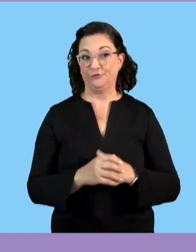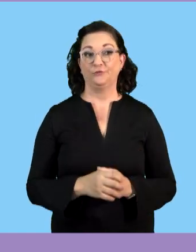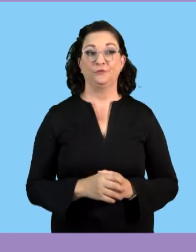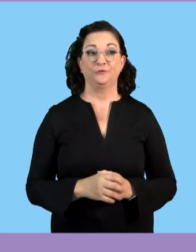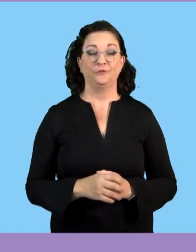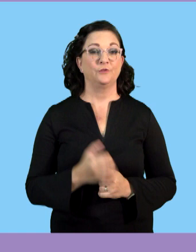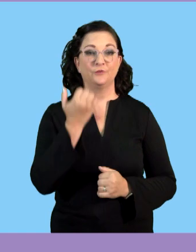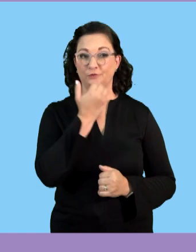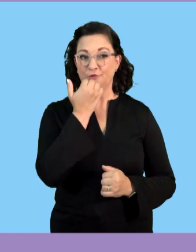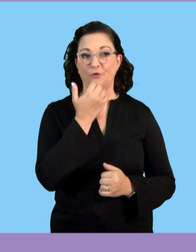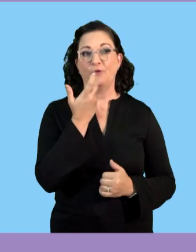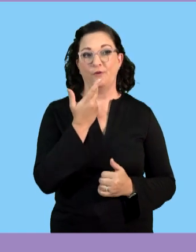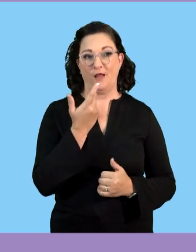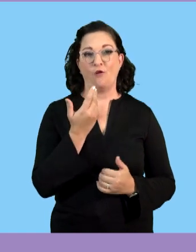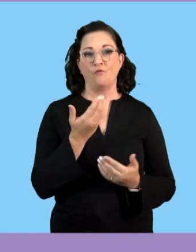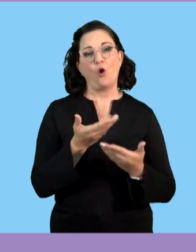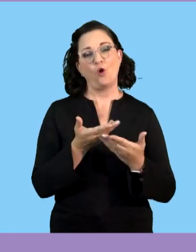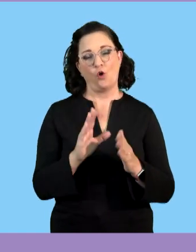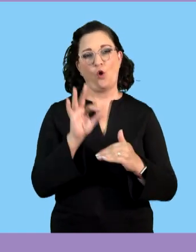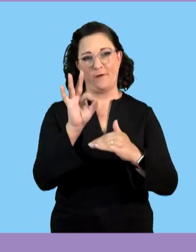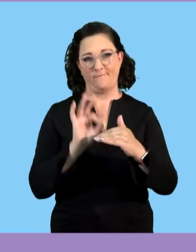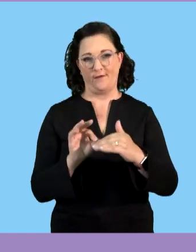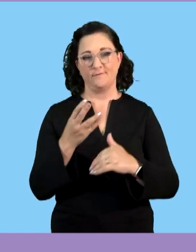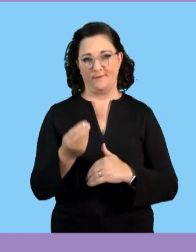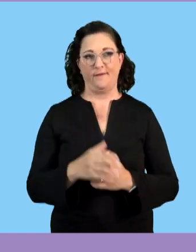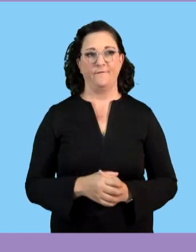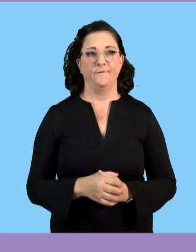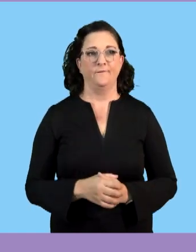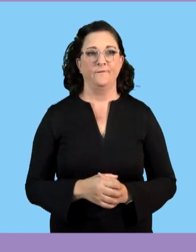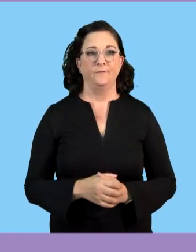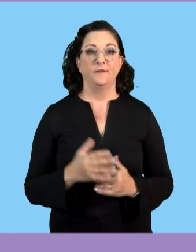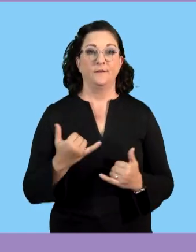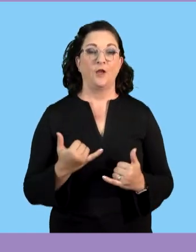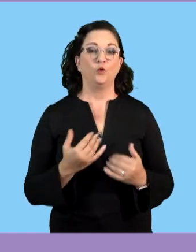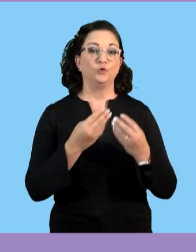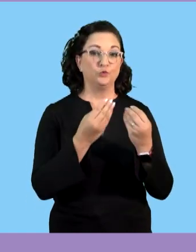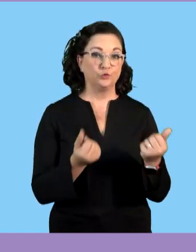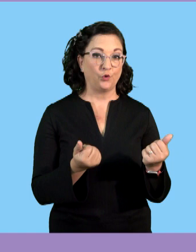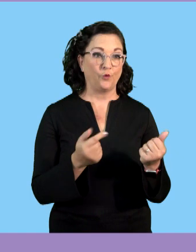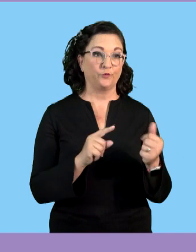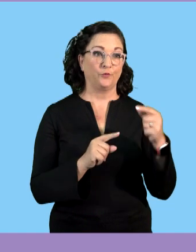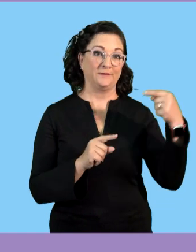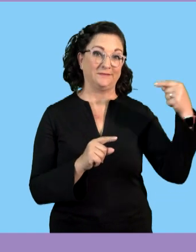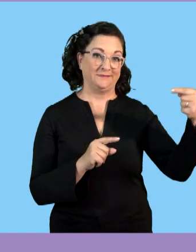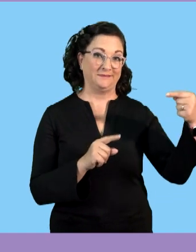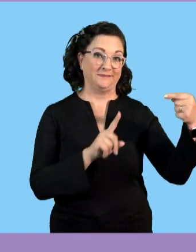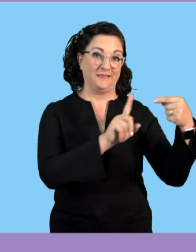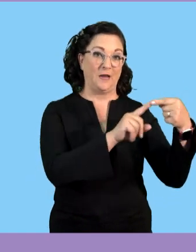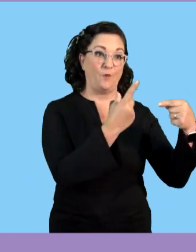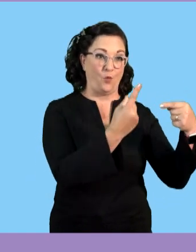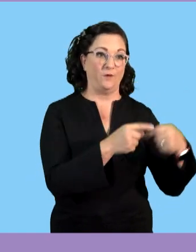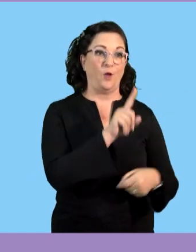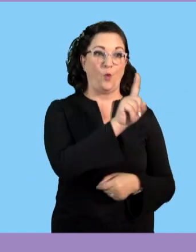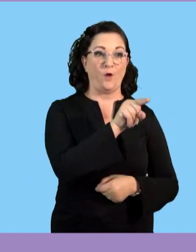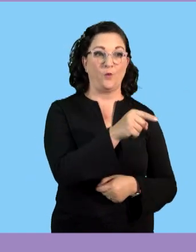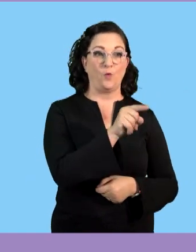fractions. And also a common fraction. So let's solve for the following unknown equation. So the first one